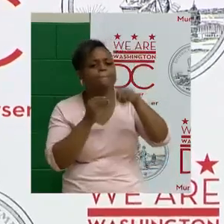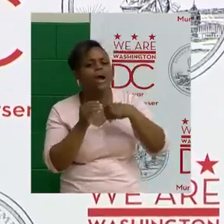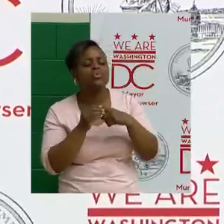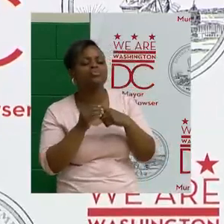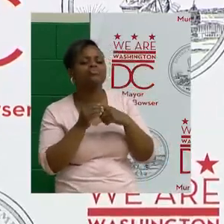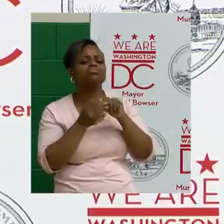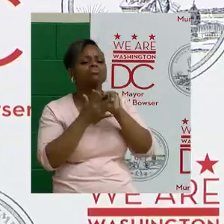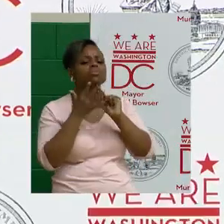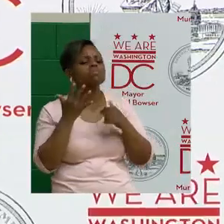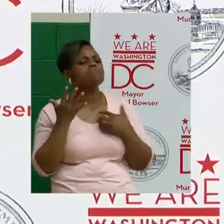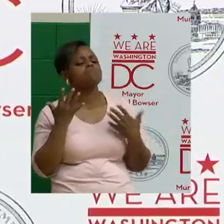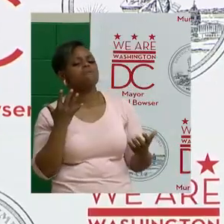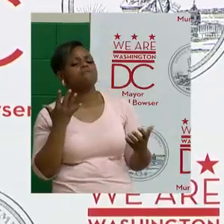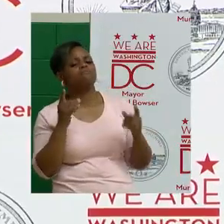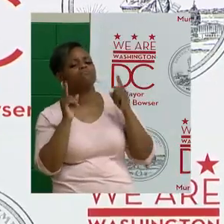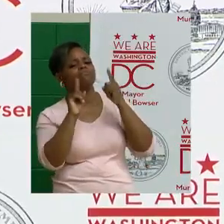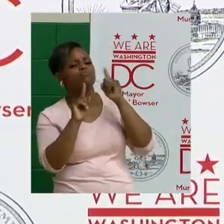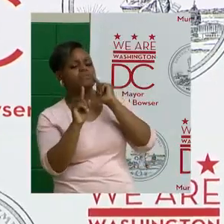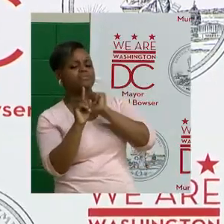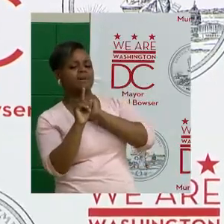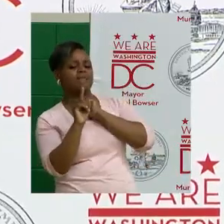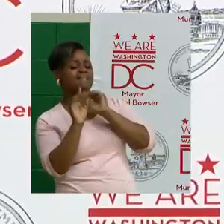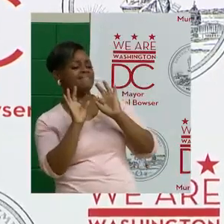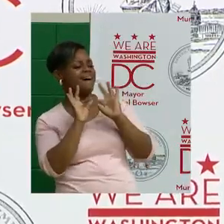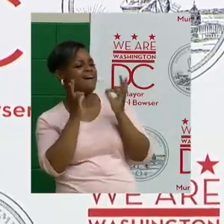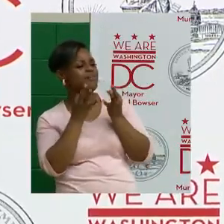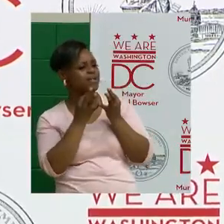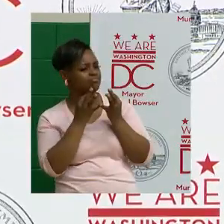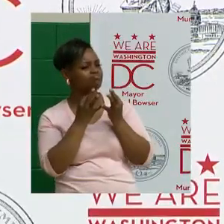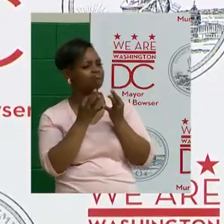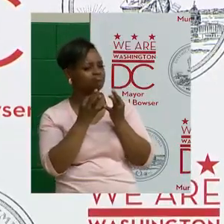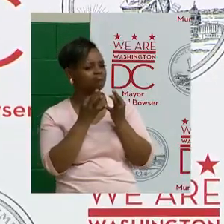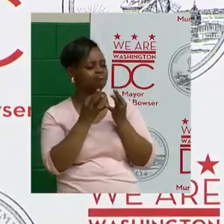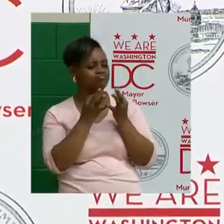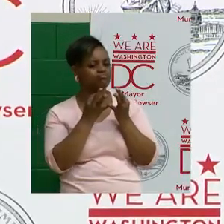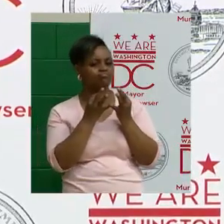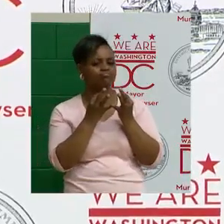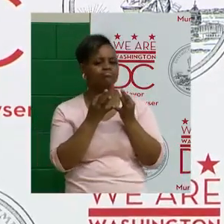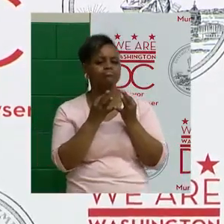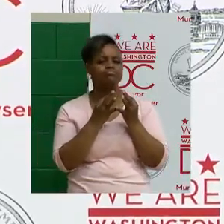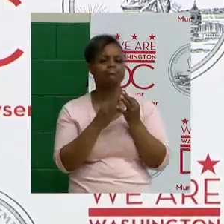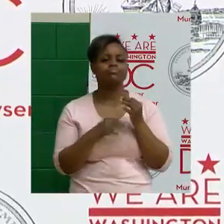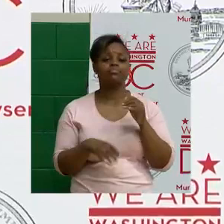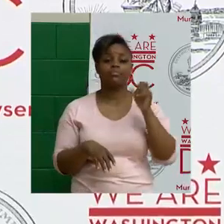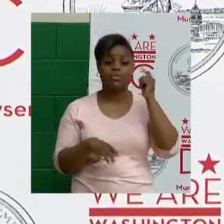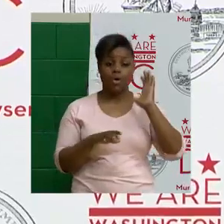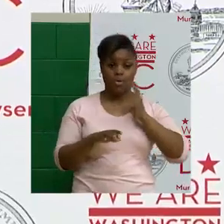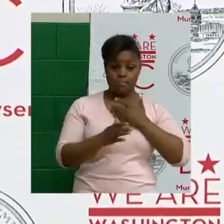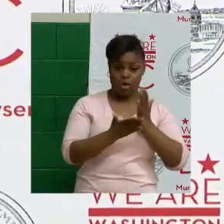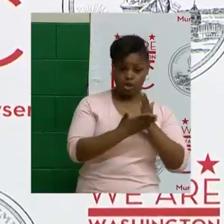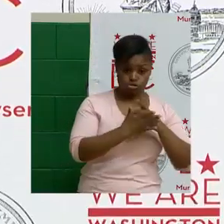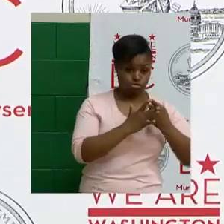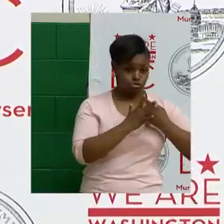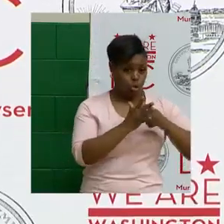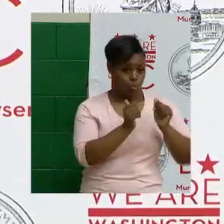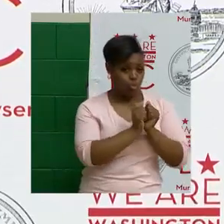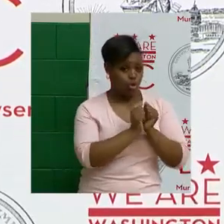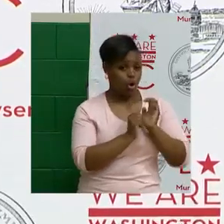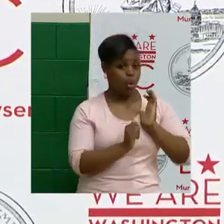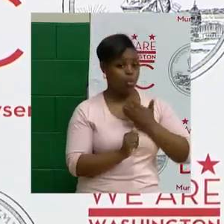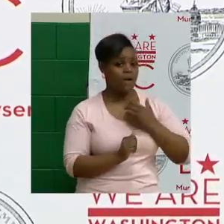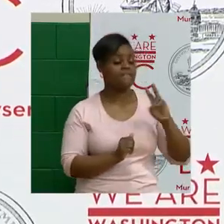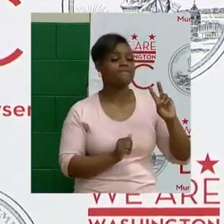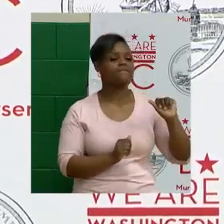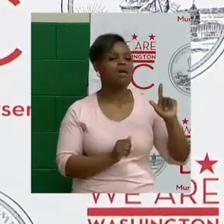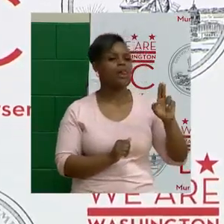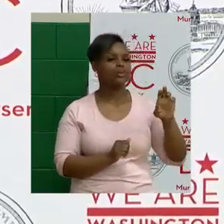you want to provide for yourself and for your family. Well, our budget starts with our values, the things